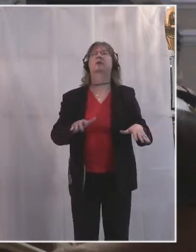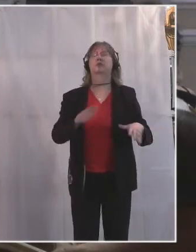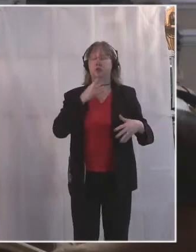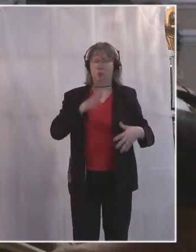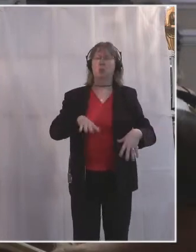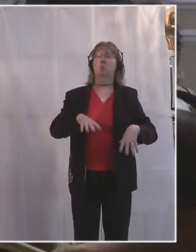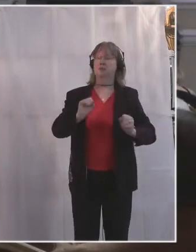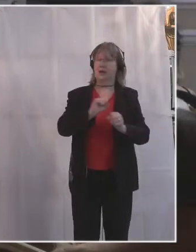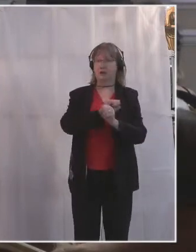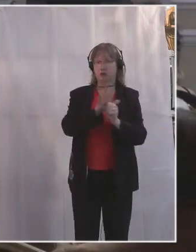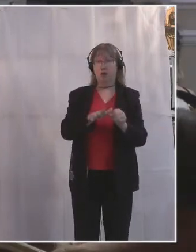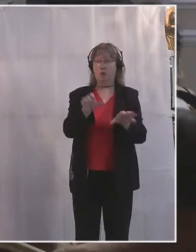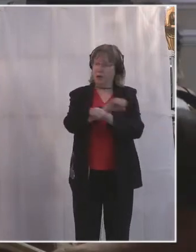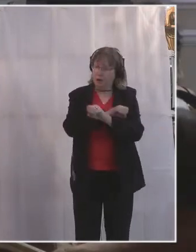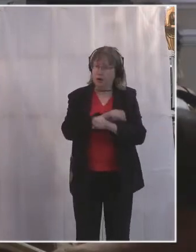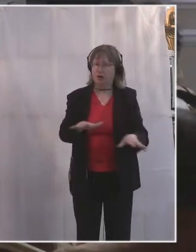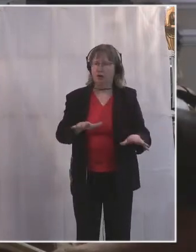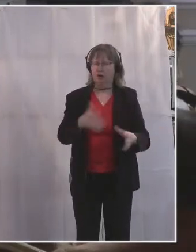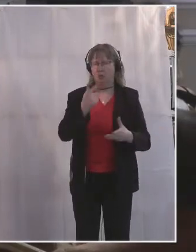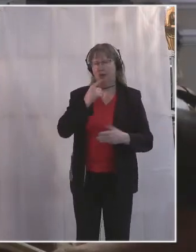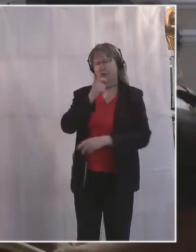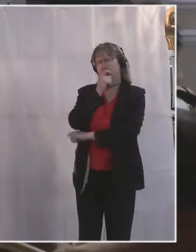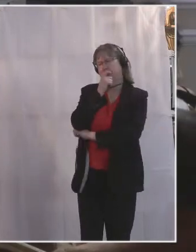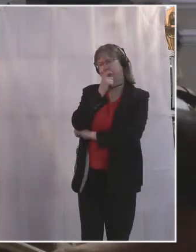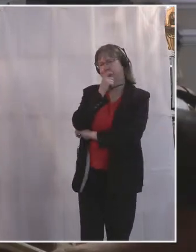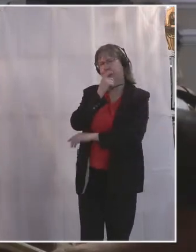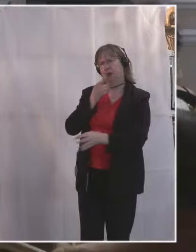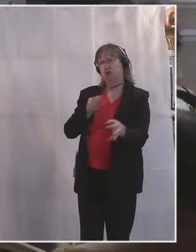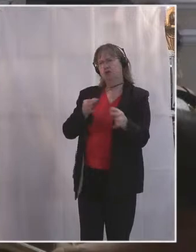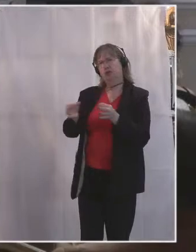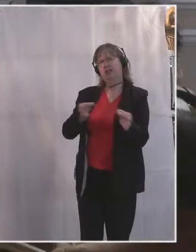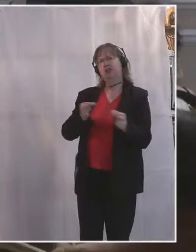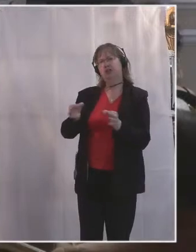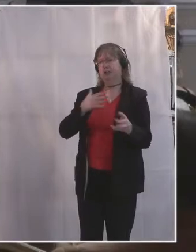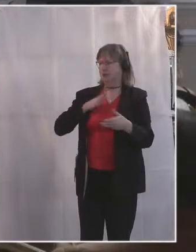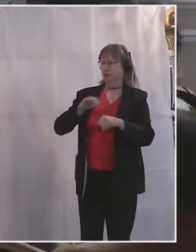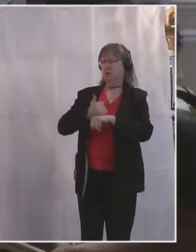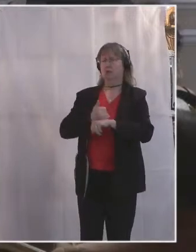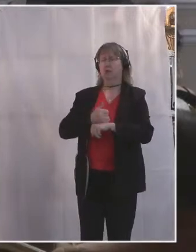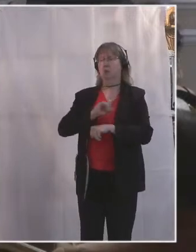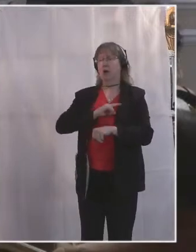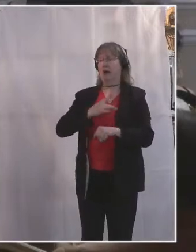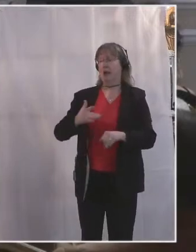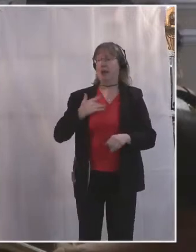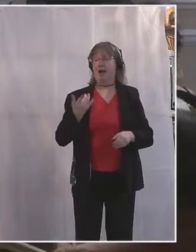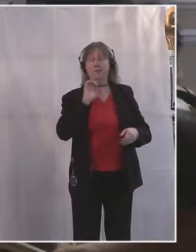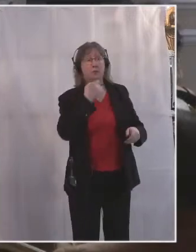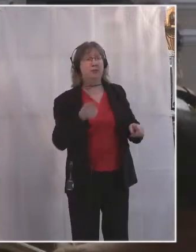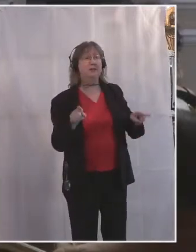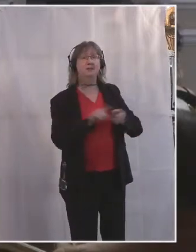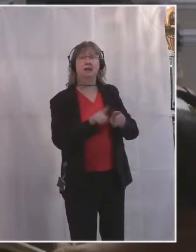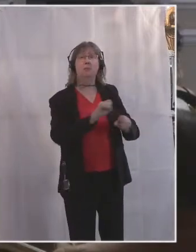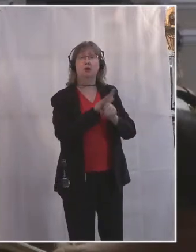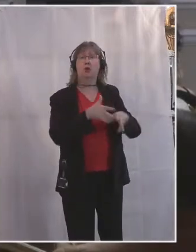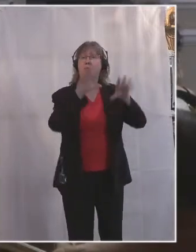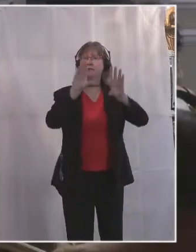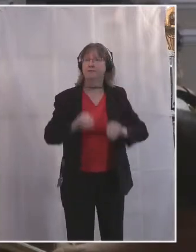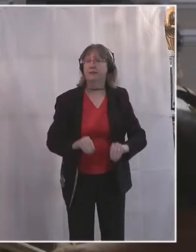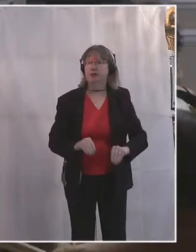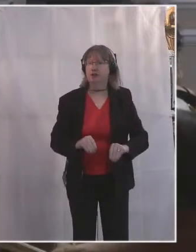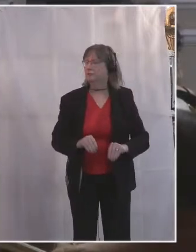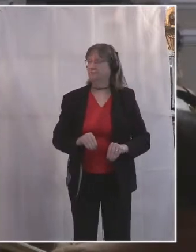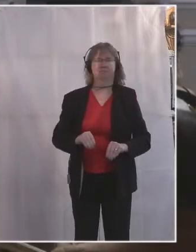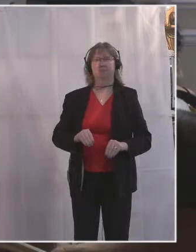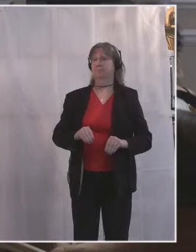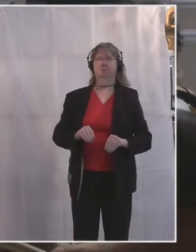of conceptual strategic work actually that recognised that life was never going to be the same on the other side of it. The challenge for business and for